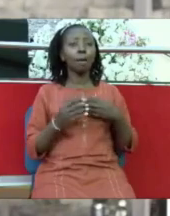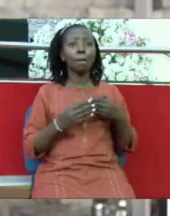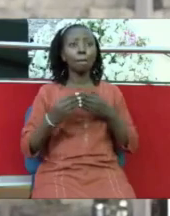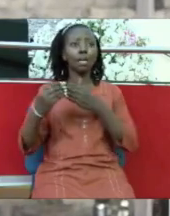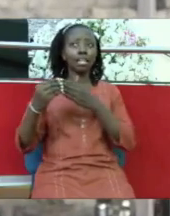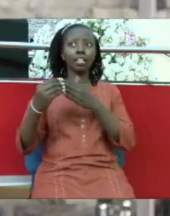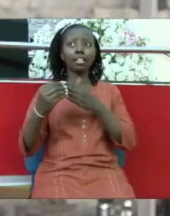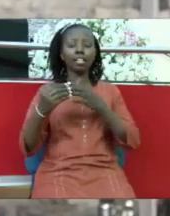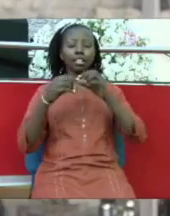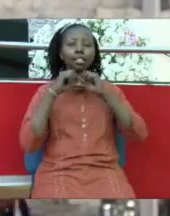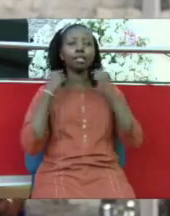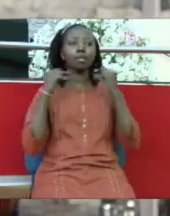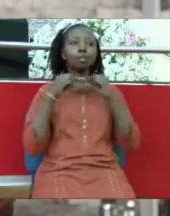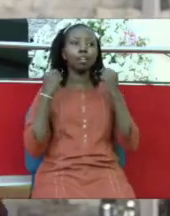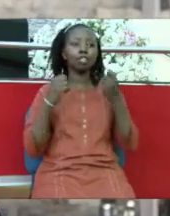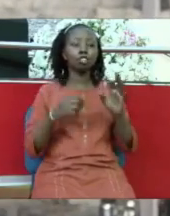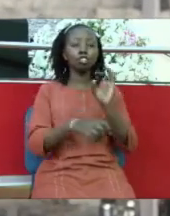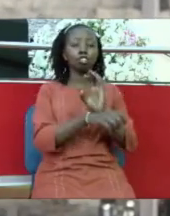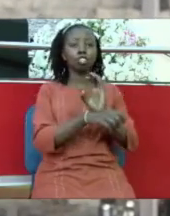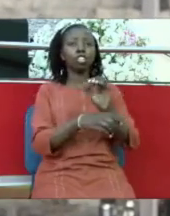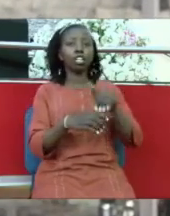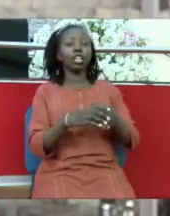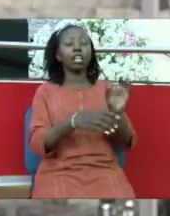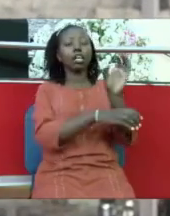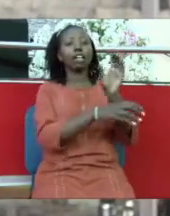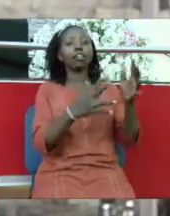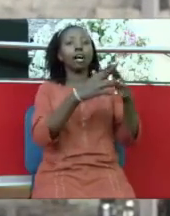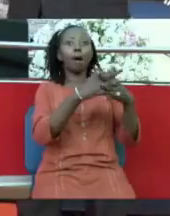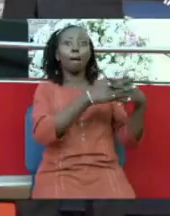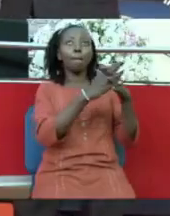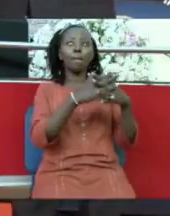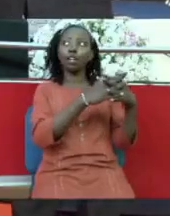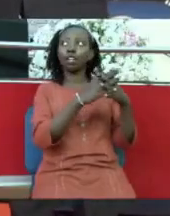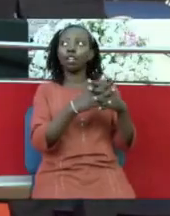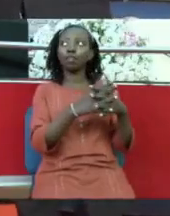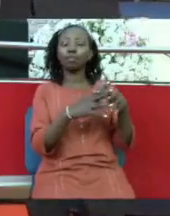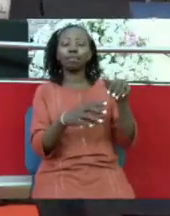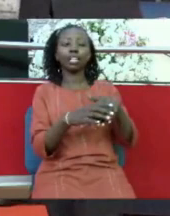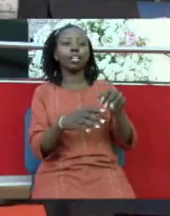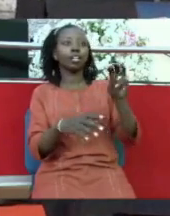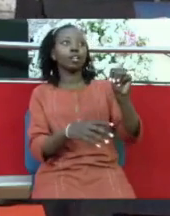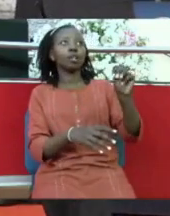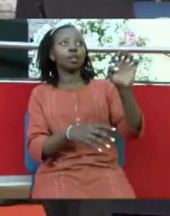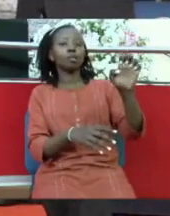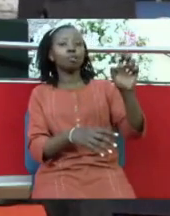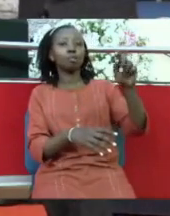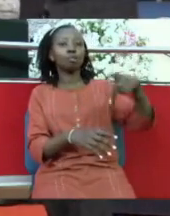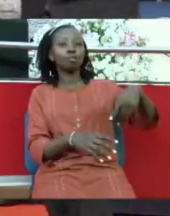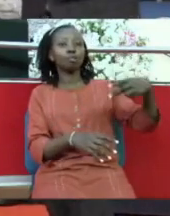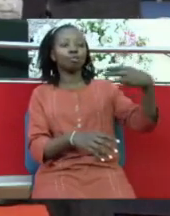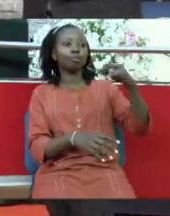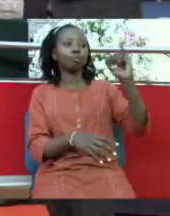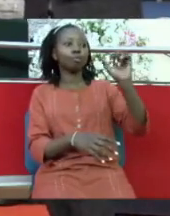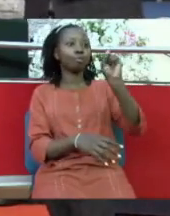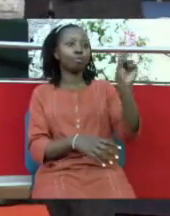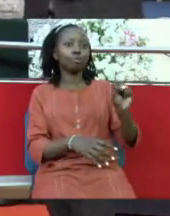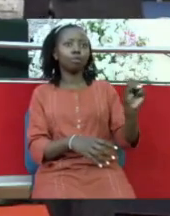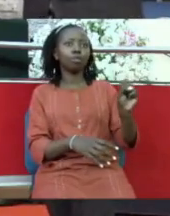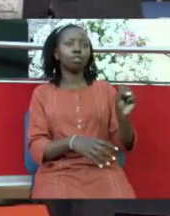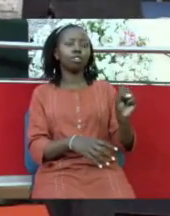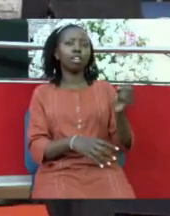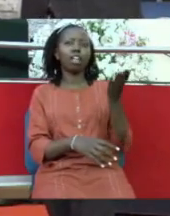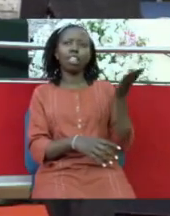church in the city of Memphis, Tennessee. Mimi ndiye mchungaji mkuu katika jiji la Memphis. It's coming to 4 years since I